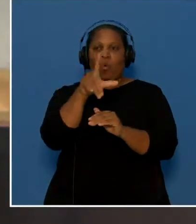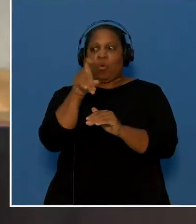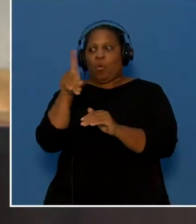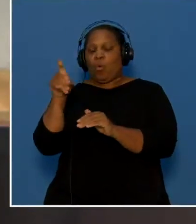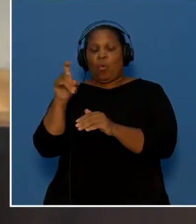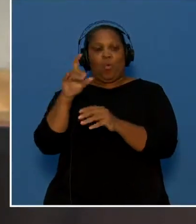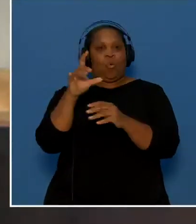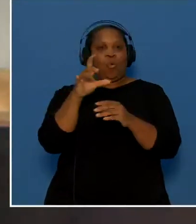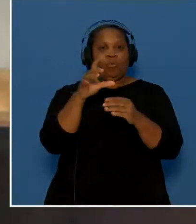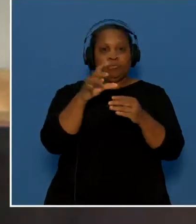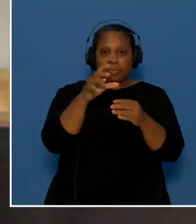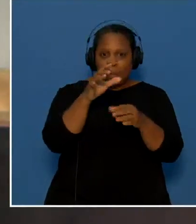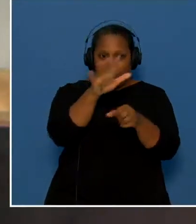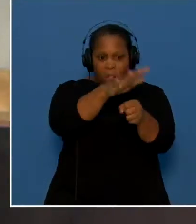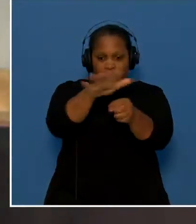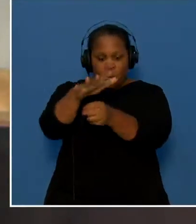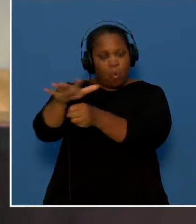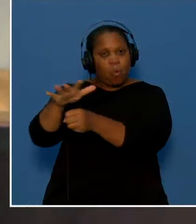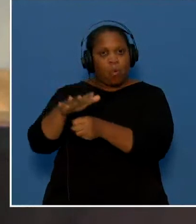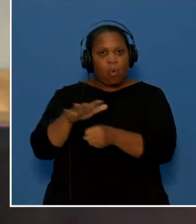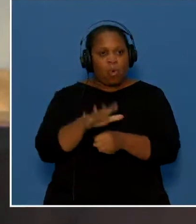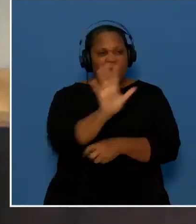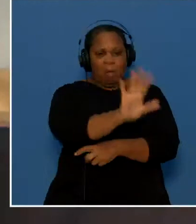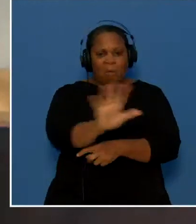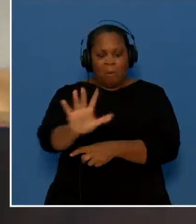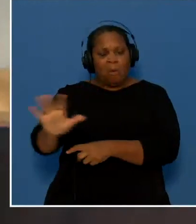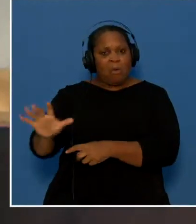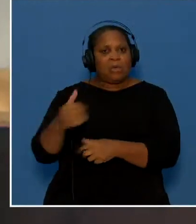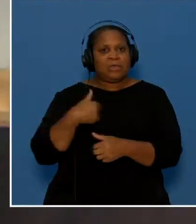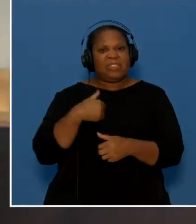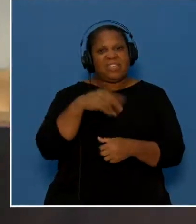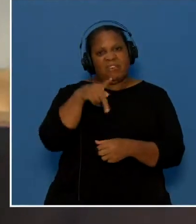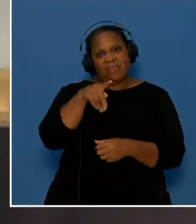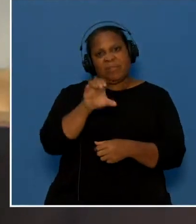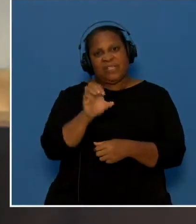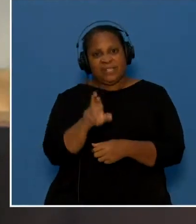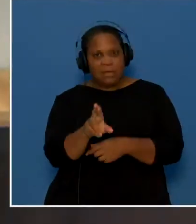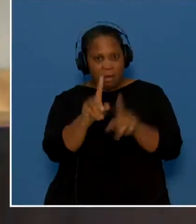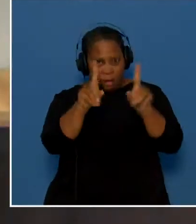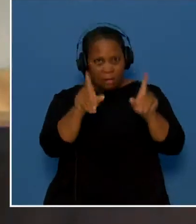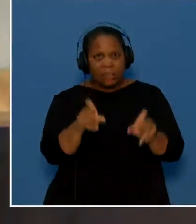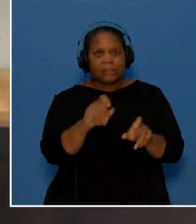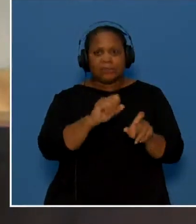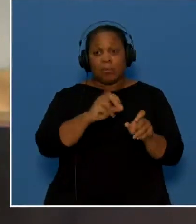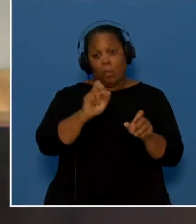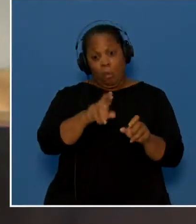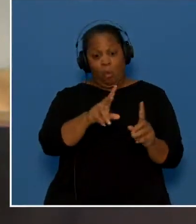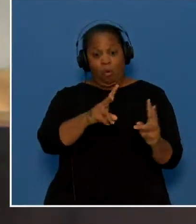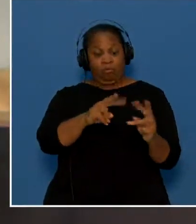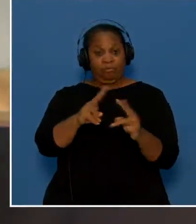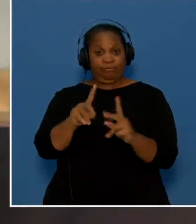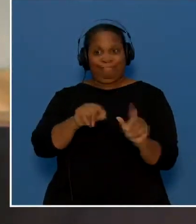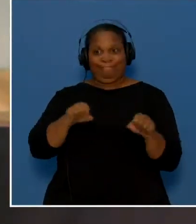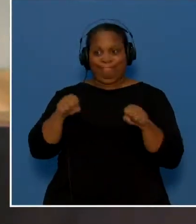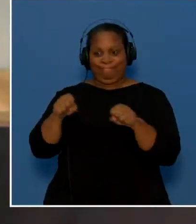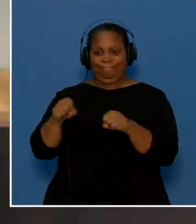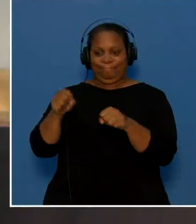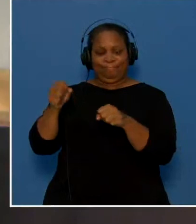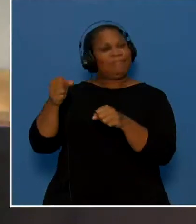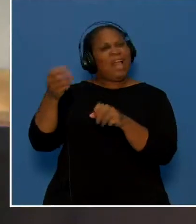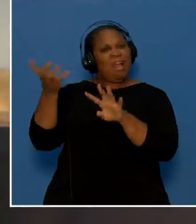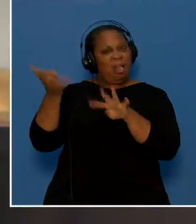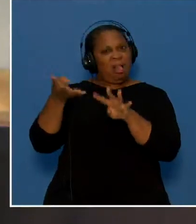the United States that offer the COVID PCR test, or alternatively, you can go into your shopping cart, download it, and get